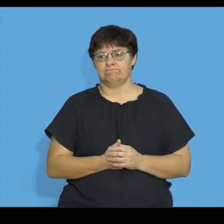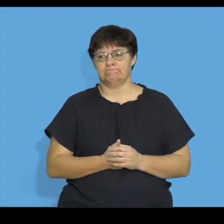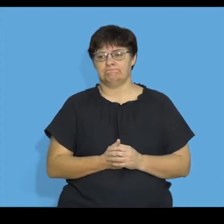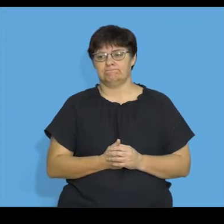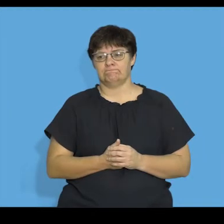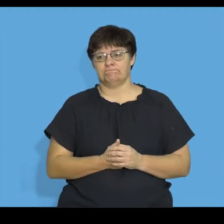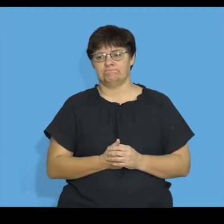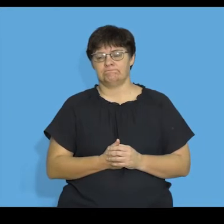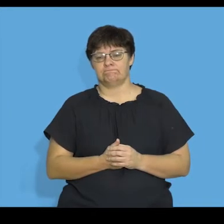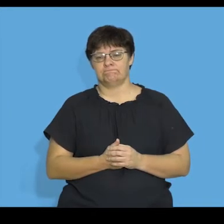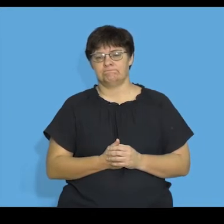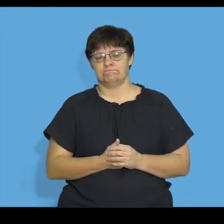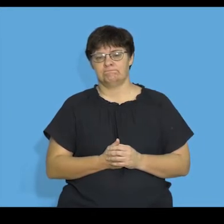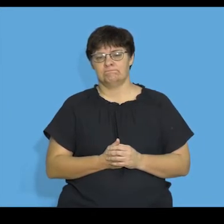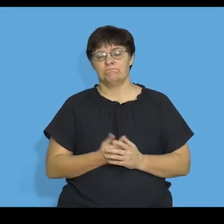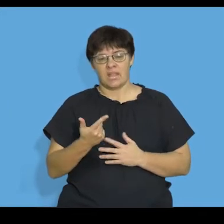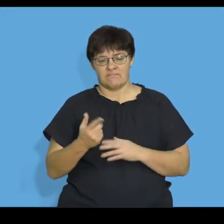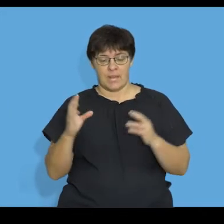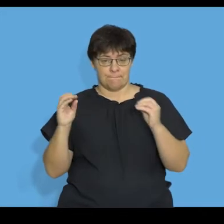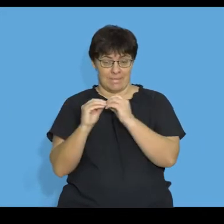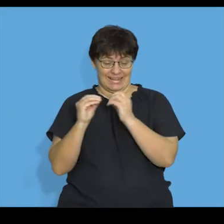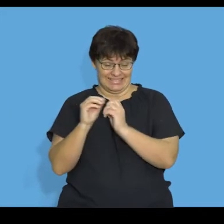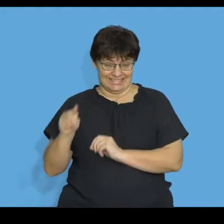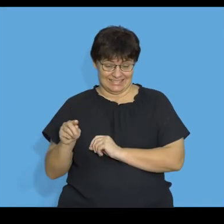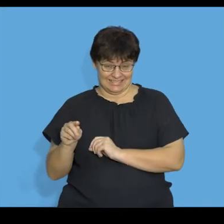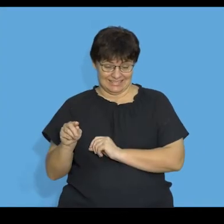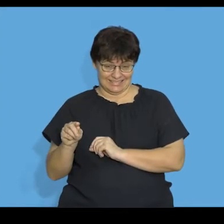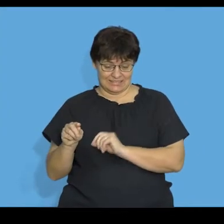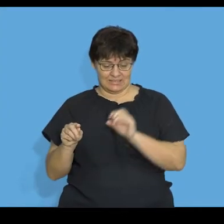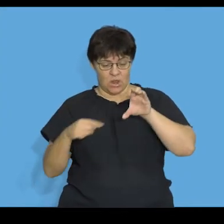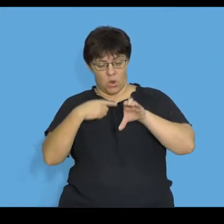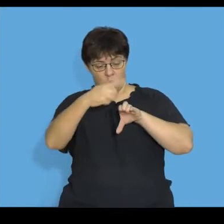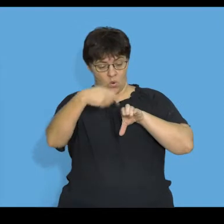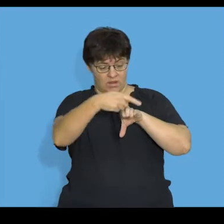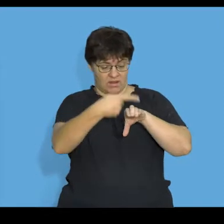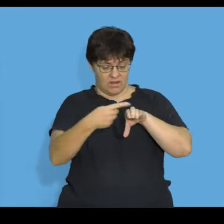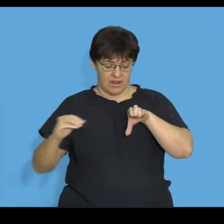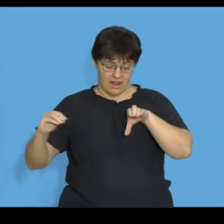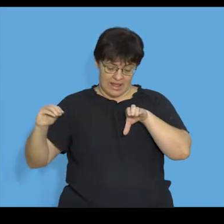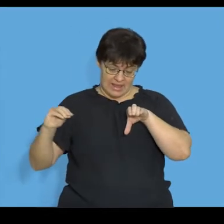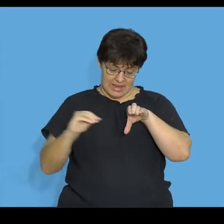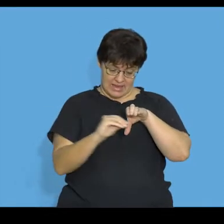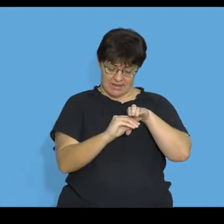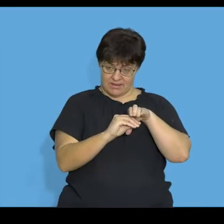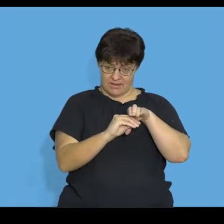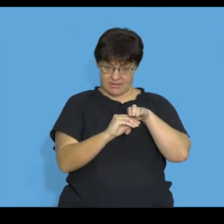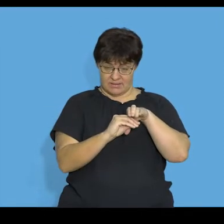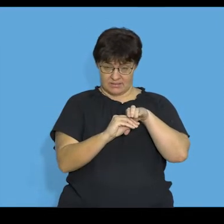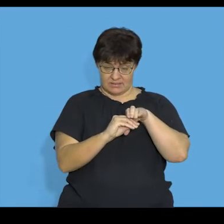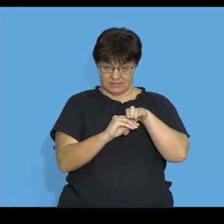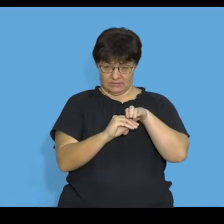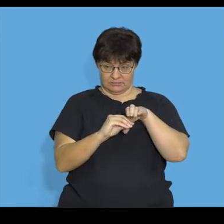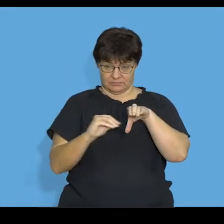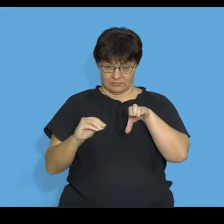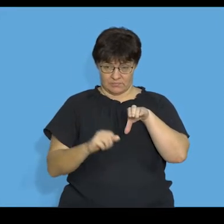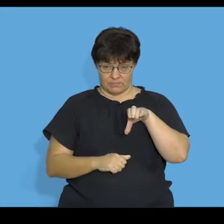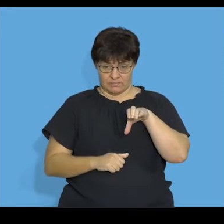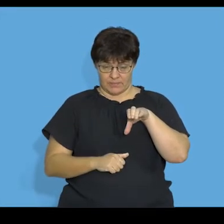this magnet moving in to that coil.